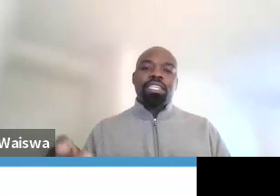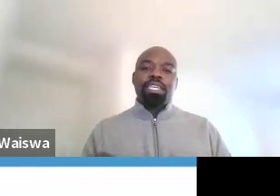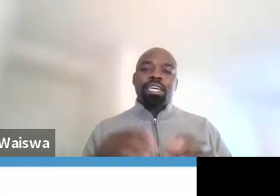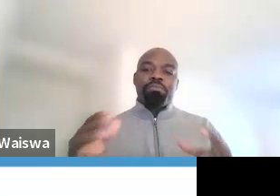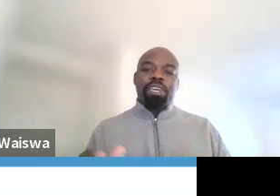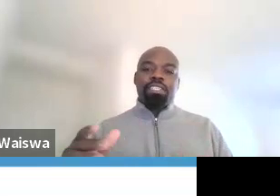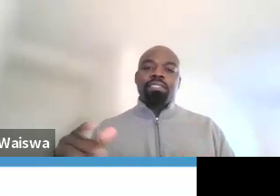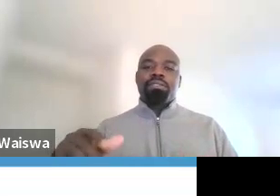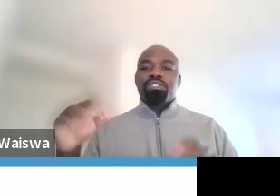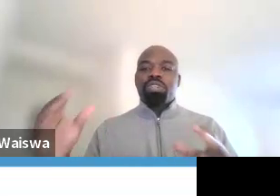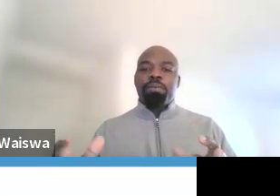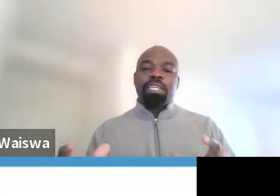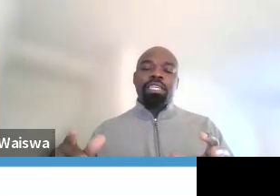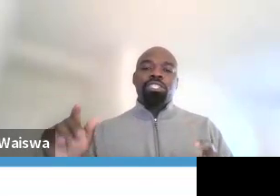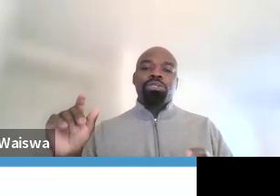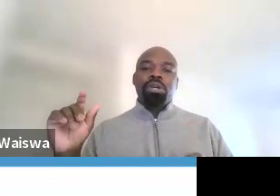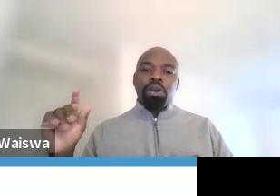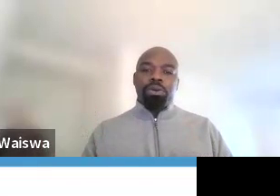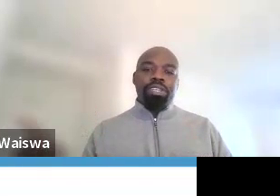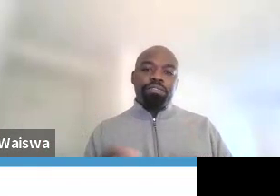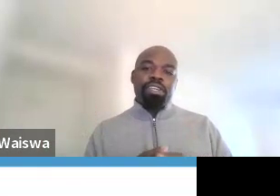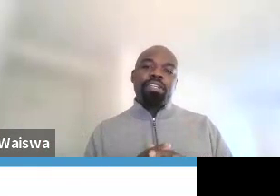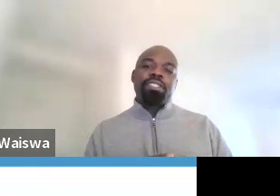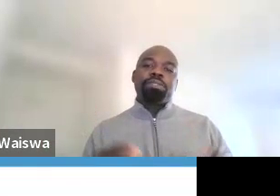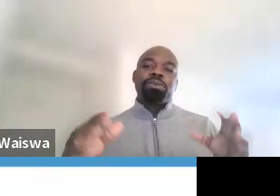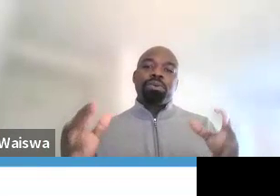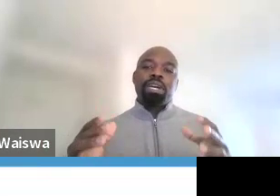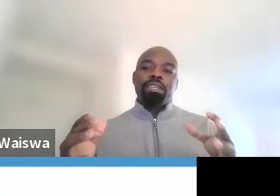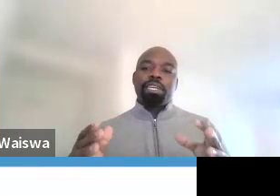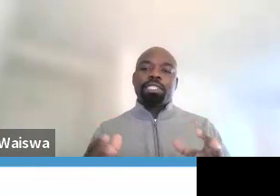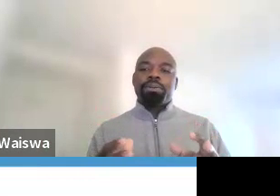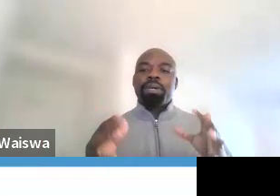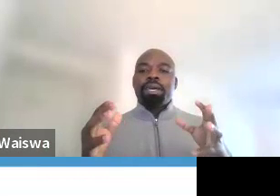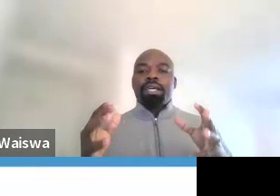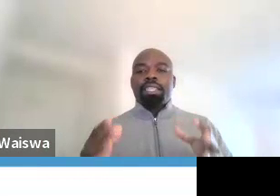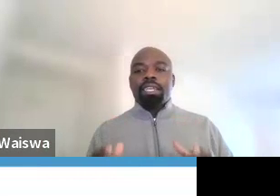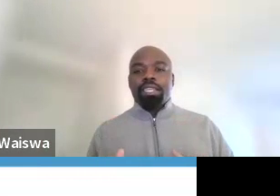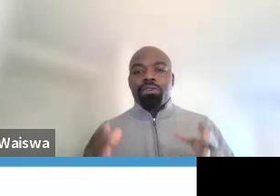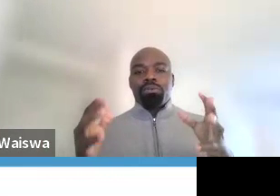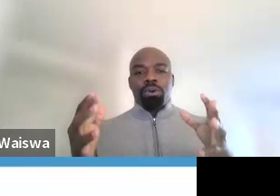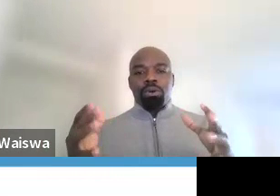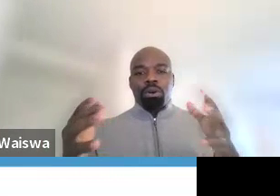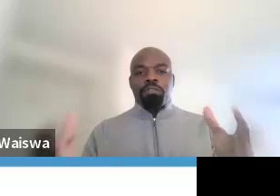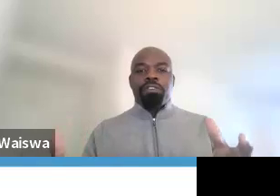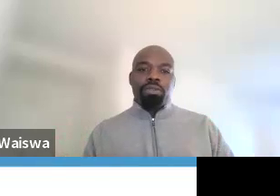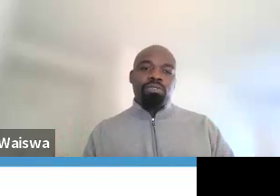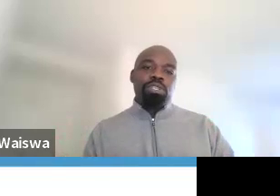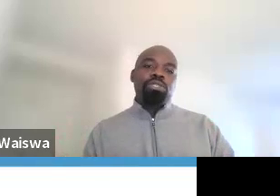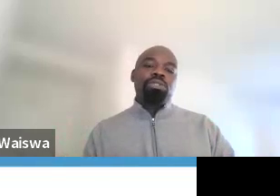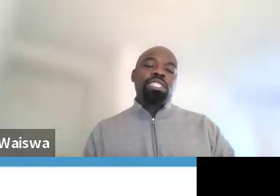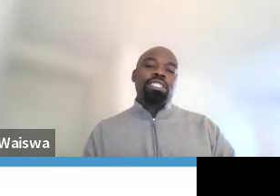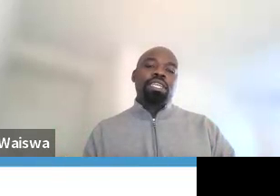they need to make a decision soon about an issue on their fingertips. So you want to make sure that you offer